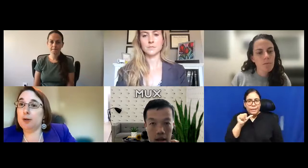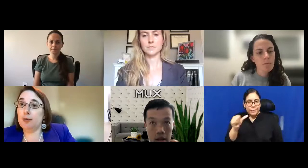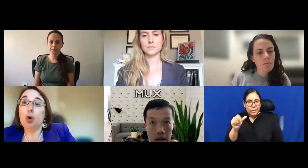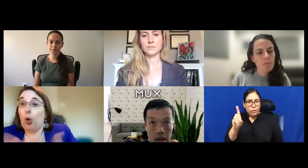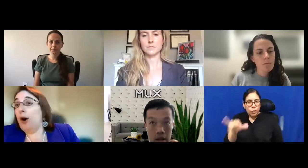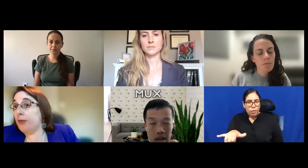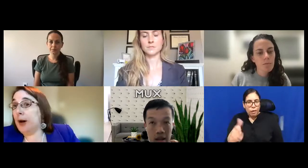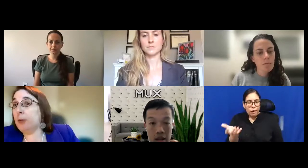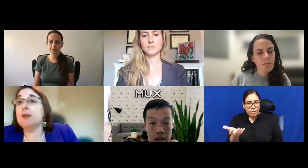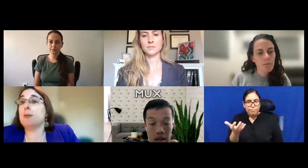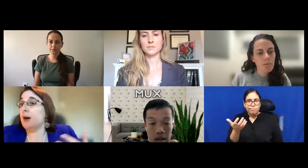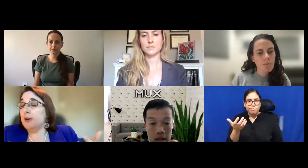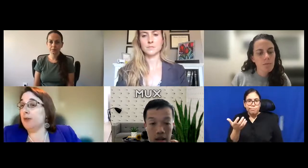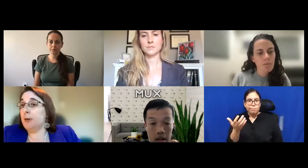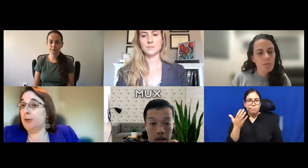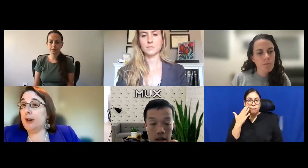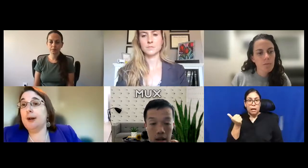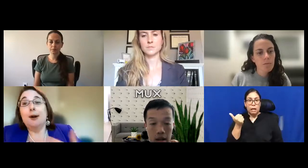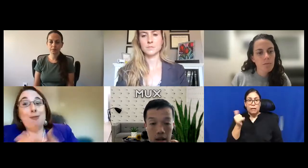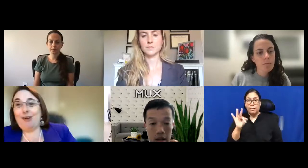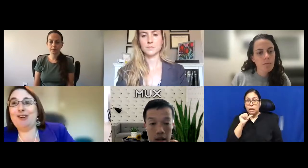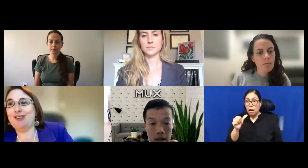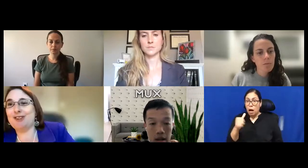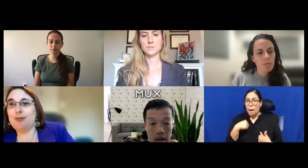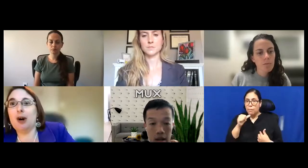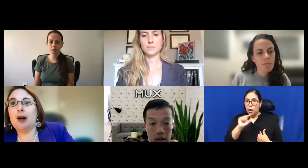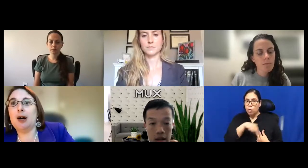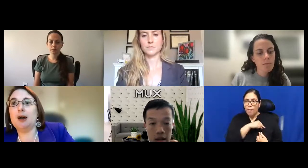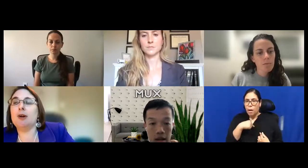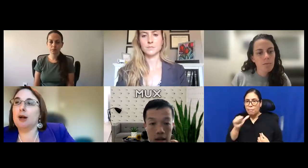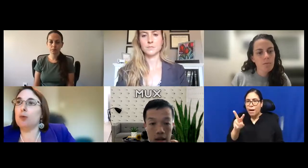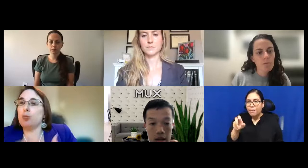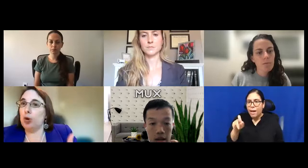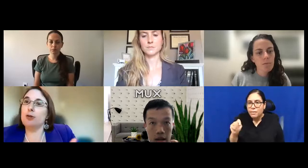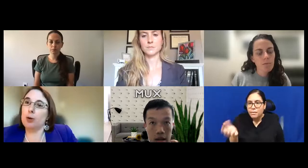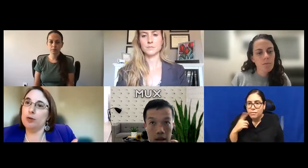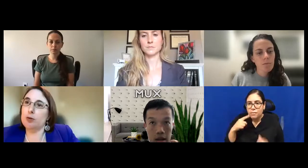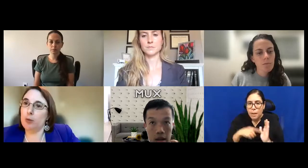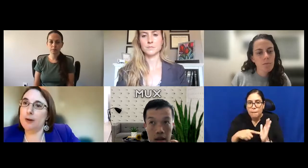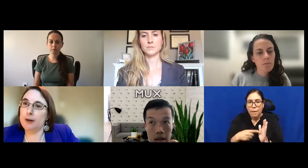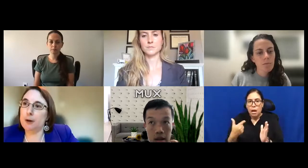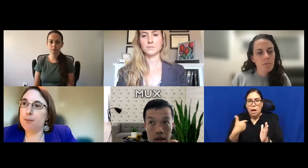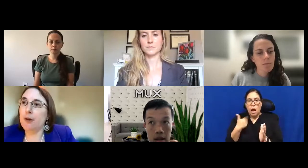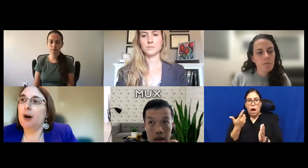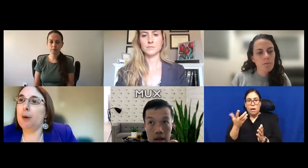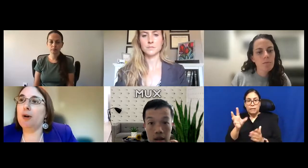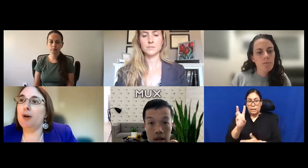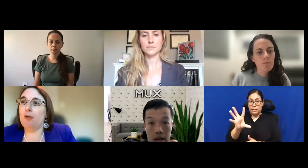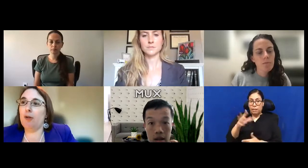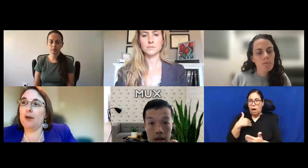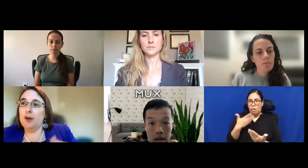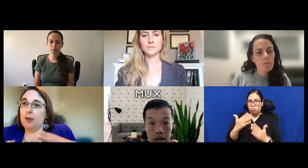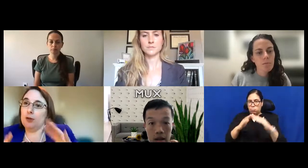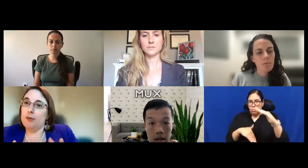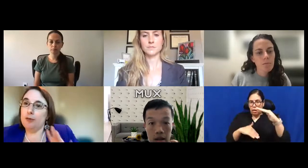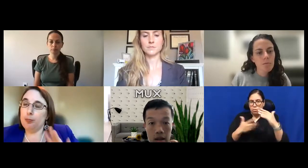not qualify because I'm not a disabled vet, younger than 65, and I was working, so I was a low income. But a